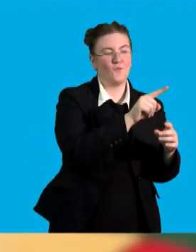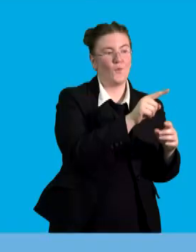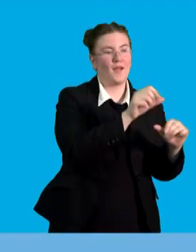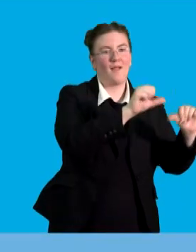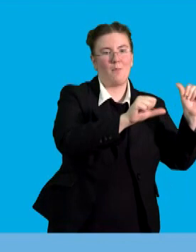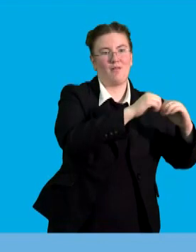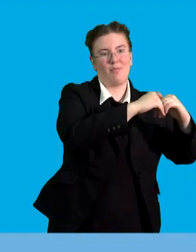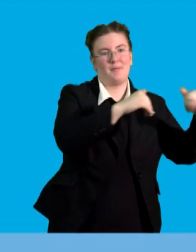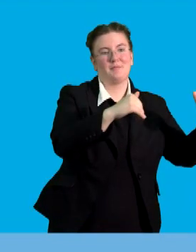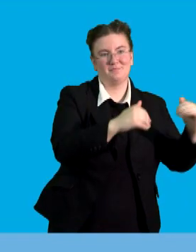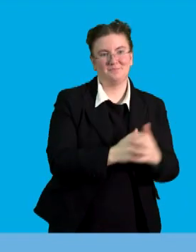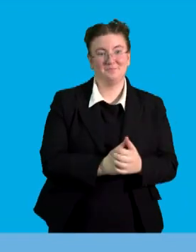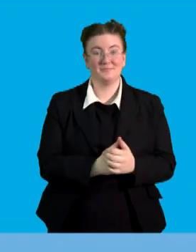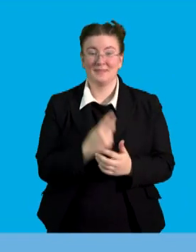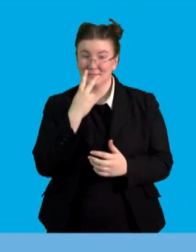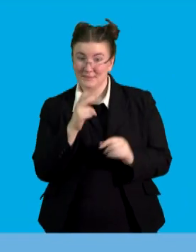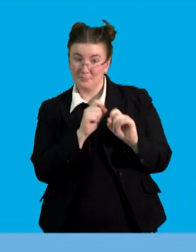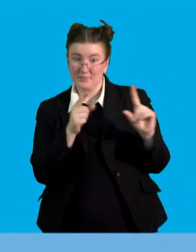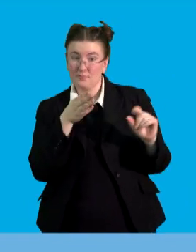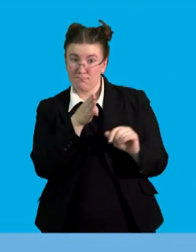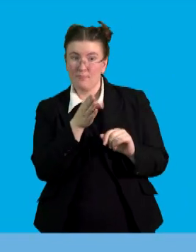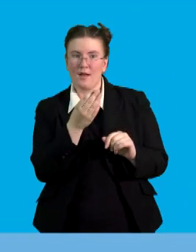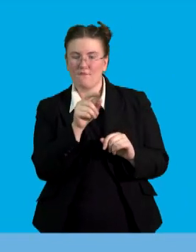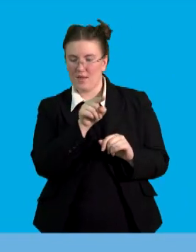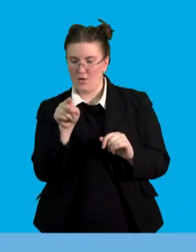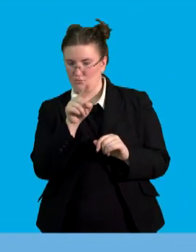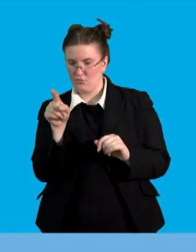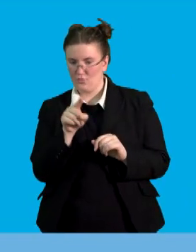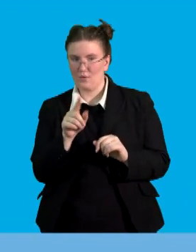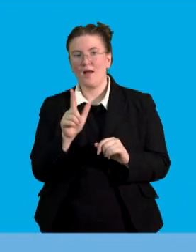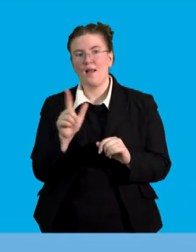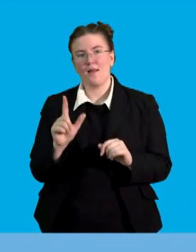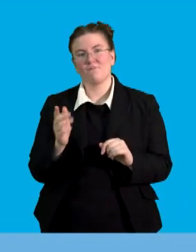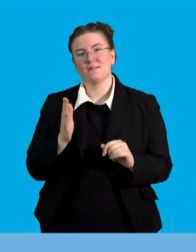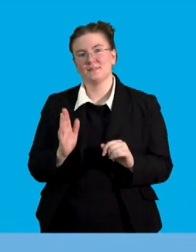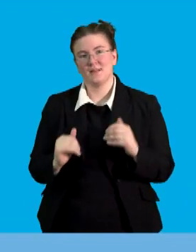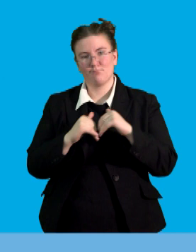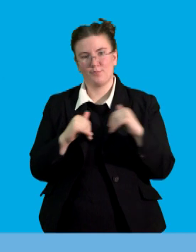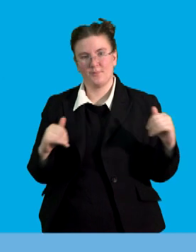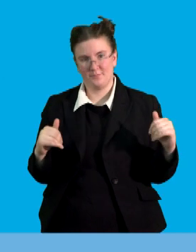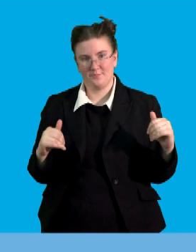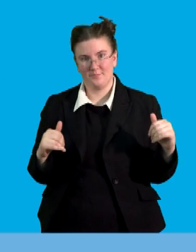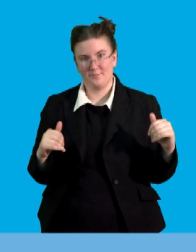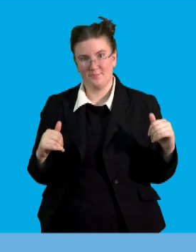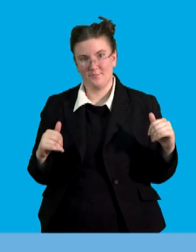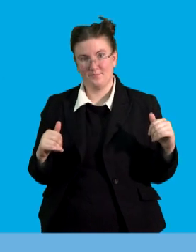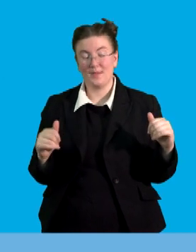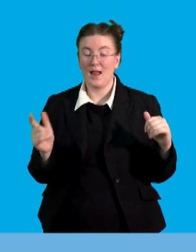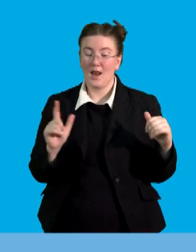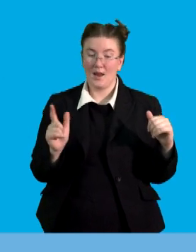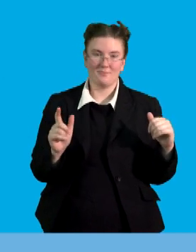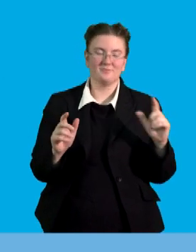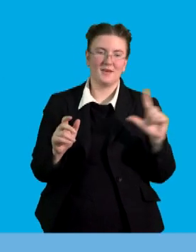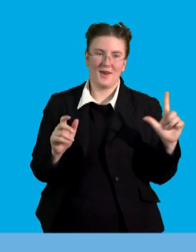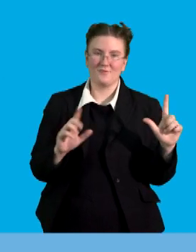this picture that we have here, we have an arrow that separates the left-hand side to the right-hand side. Now, on the